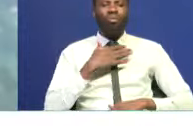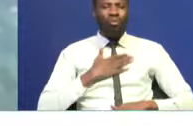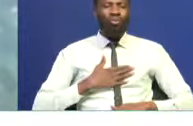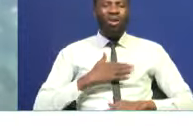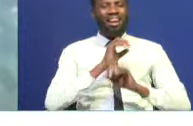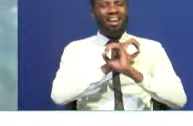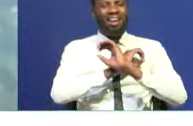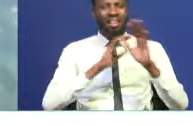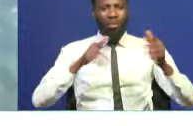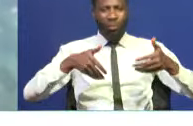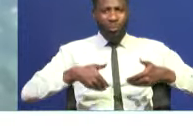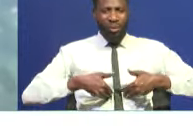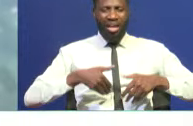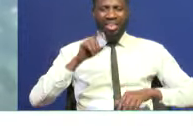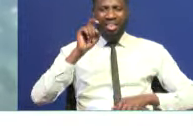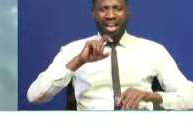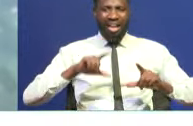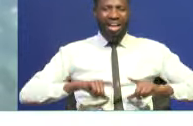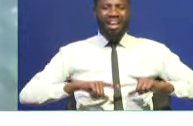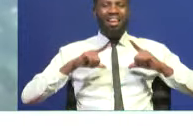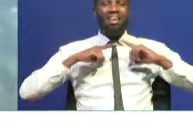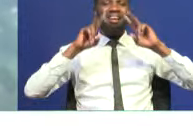yetu, kaeni kwa amani.